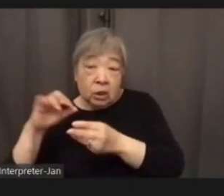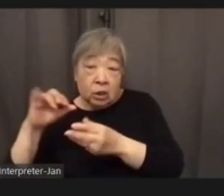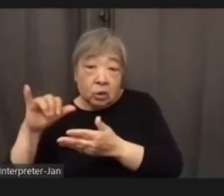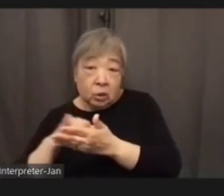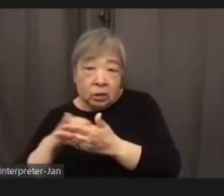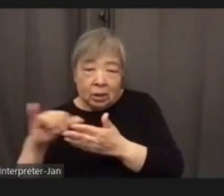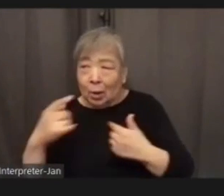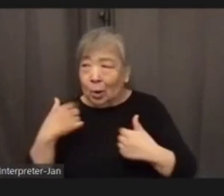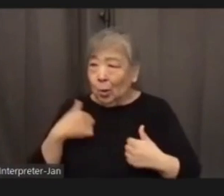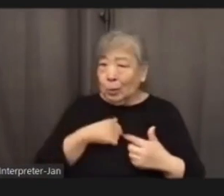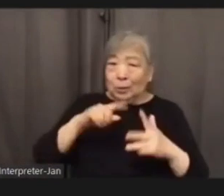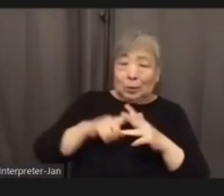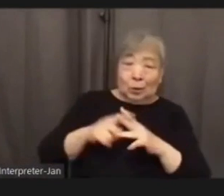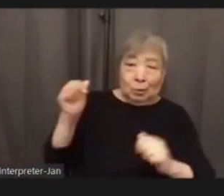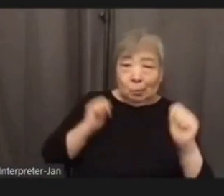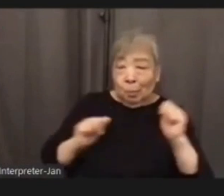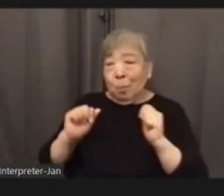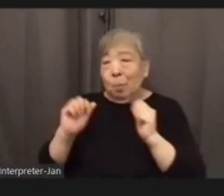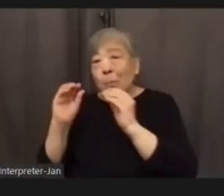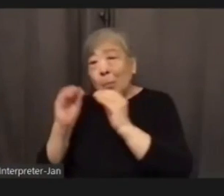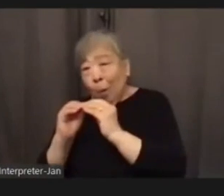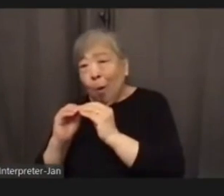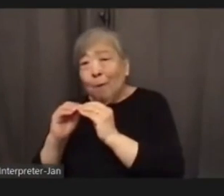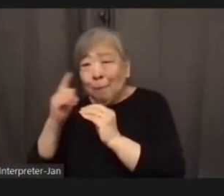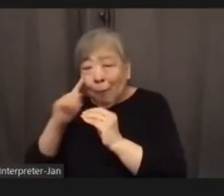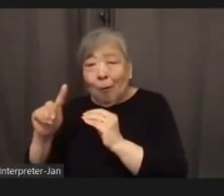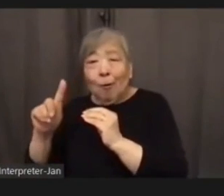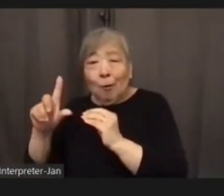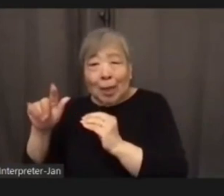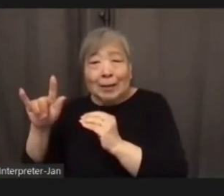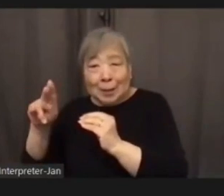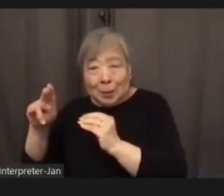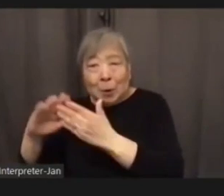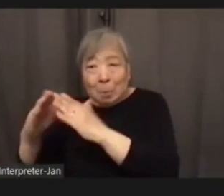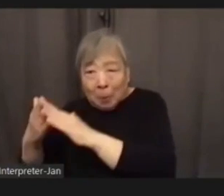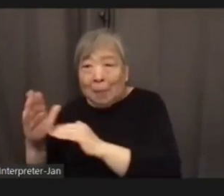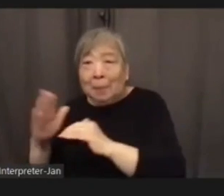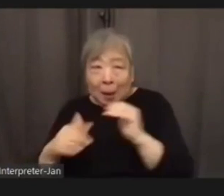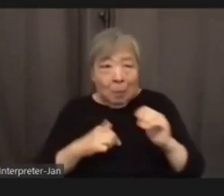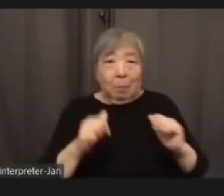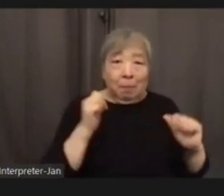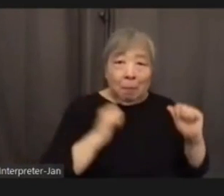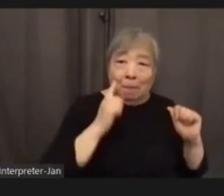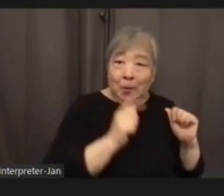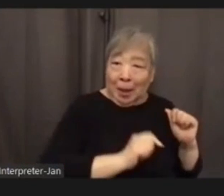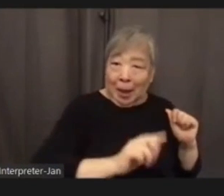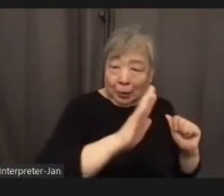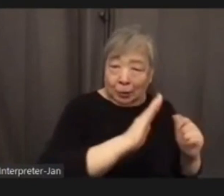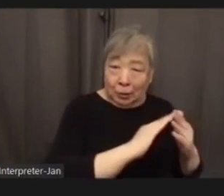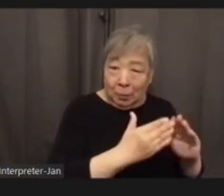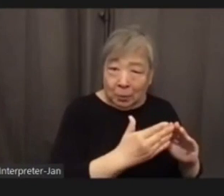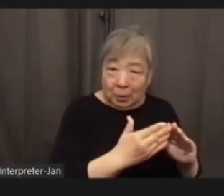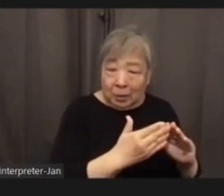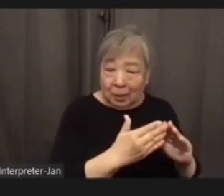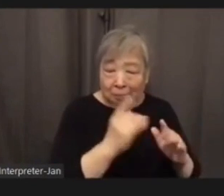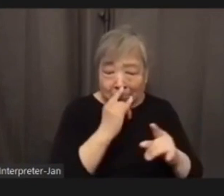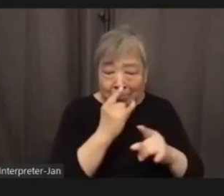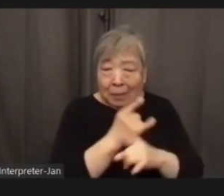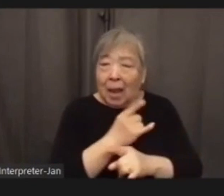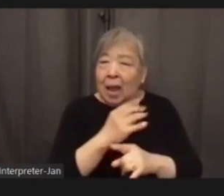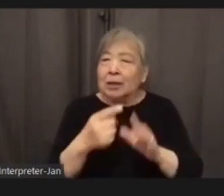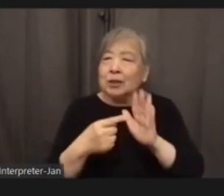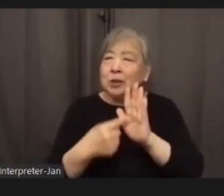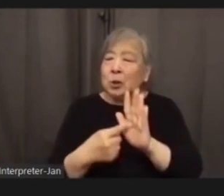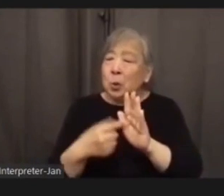for Latino groups than we were for Asian groups, actually. And it showed, you know, the power